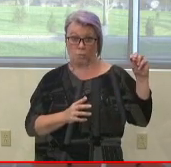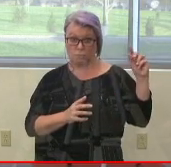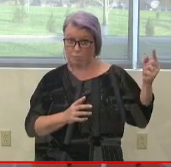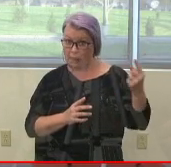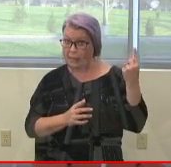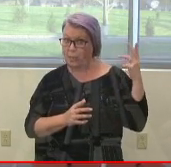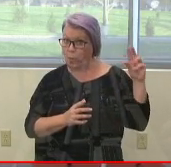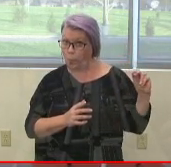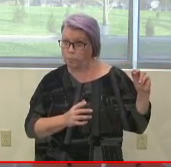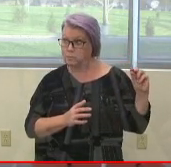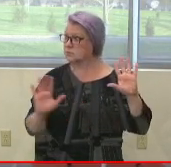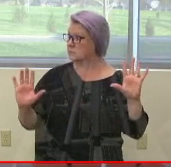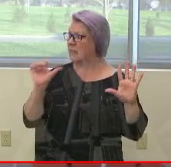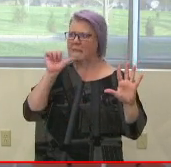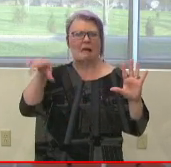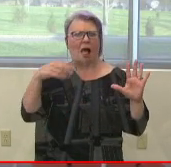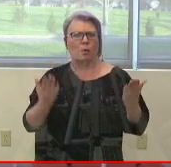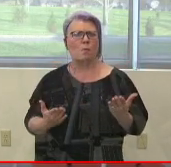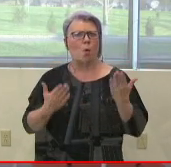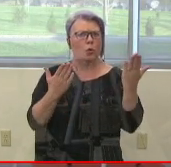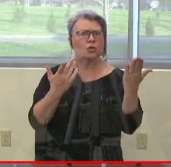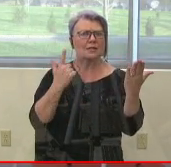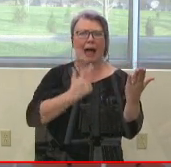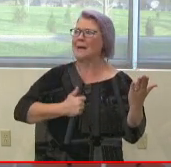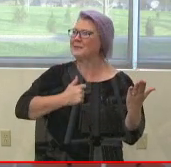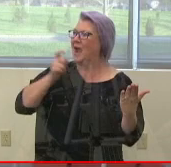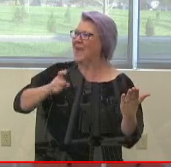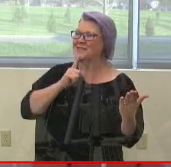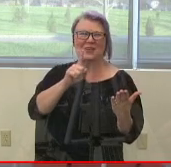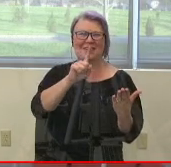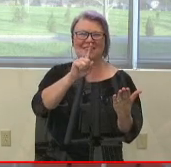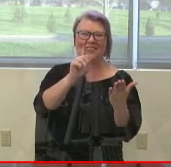I guess I should have asked, was there any other motions? I'm sorry, I should have asked, did there any motion?